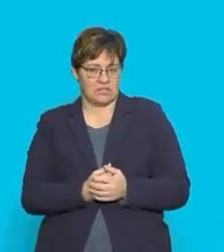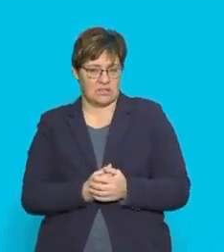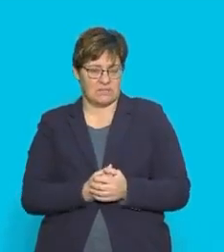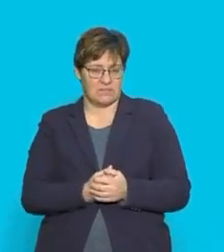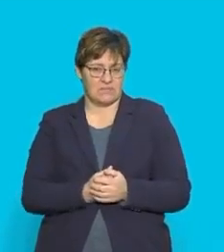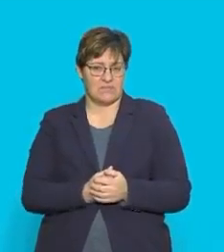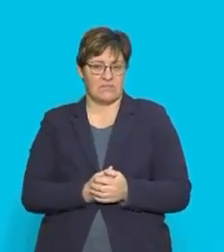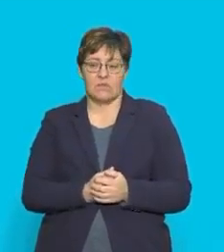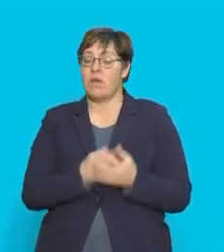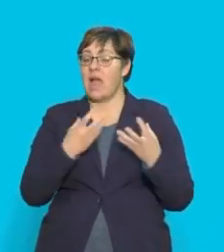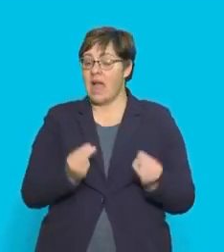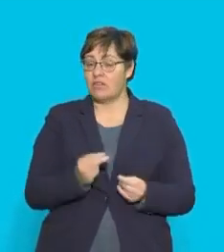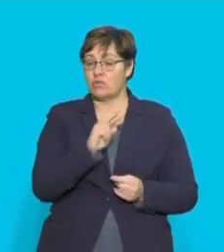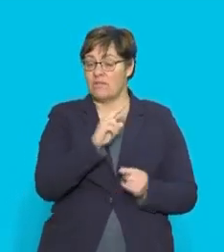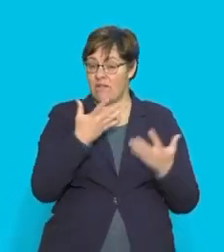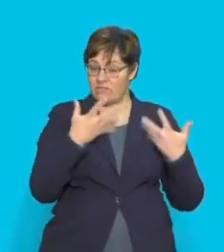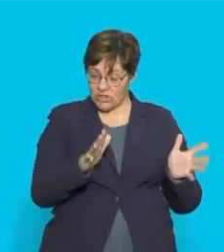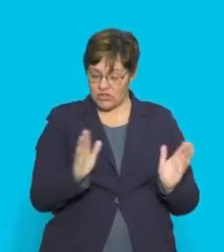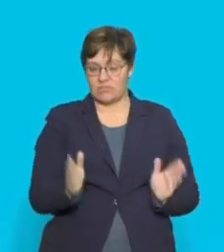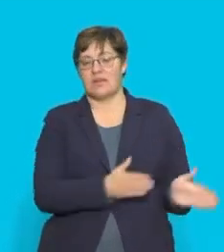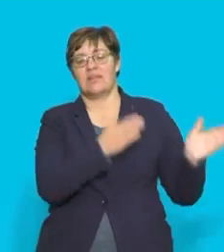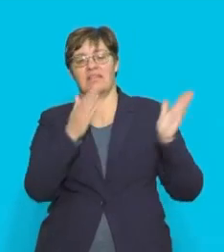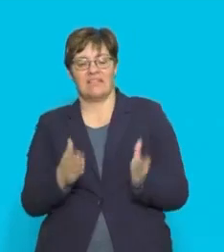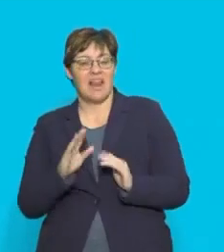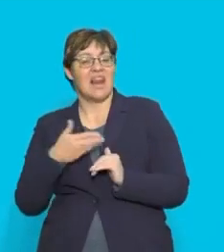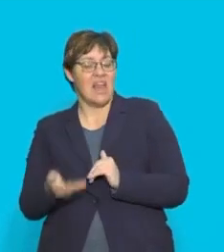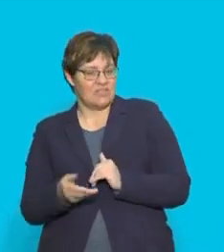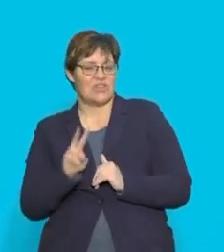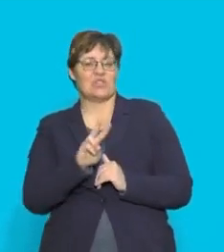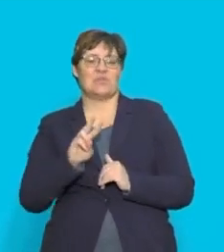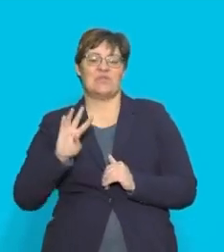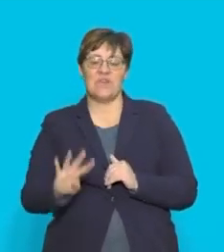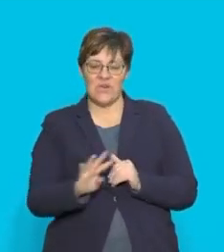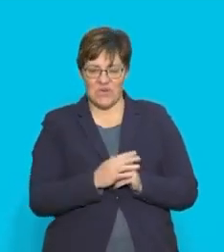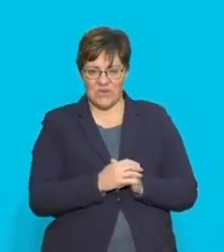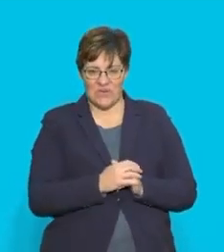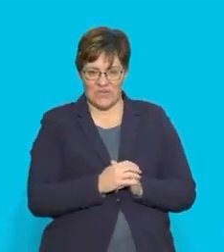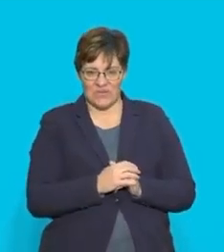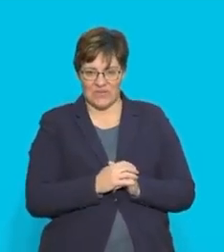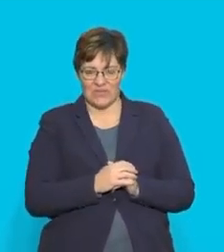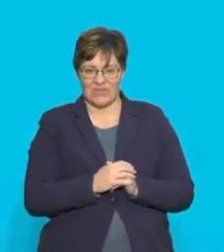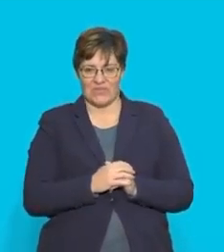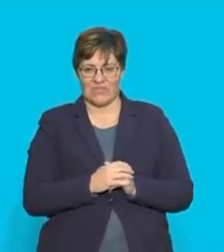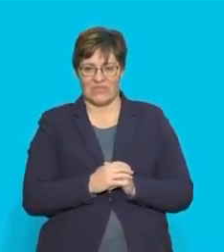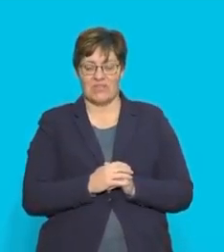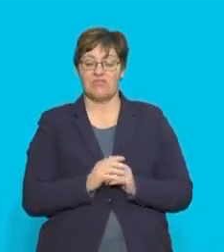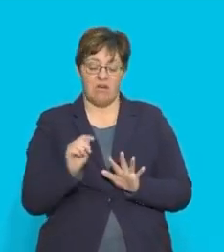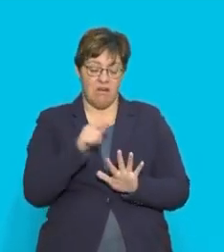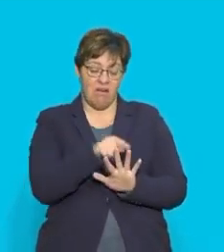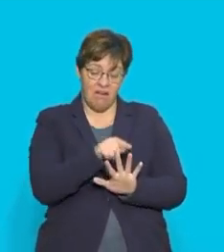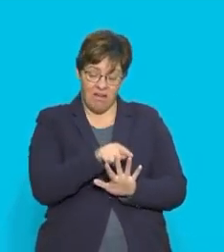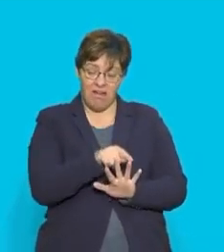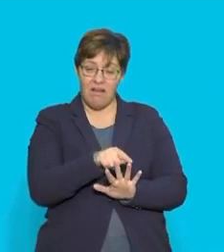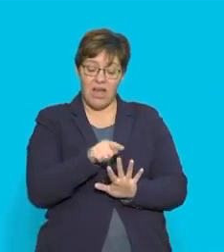once. If we have used 25, how many can we choose in that position? Only 24. If we have